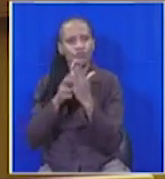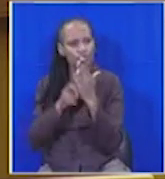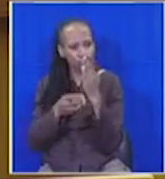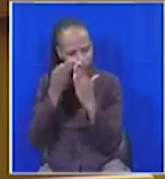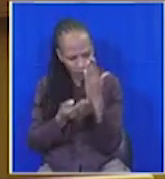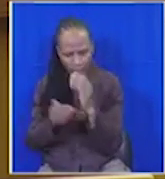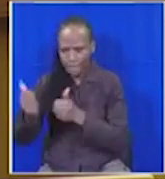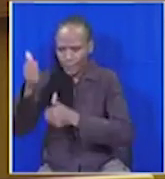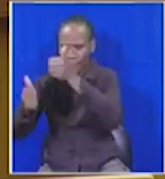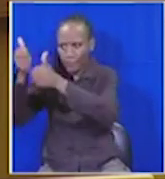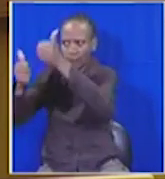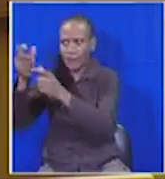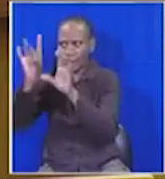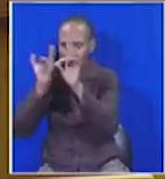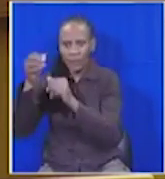executive.